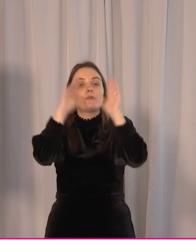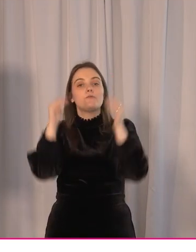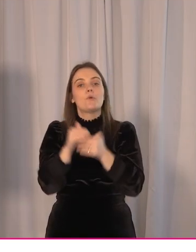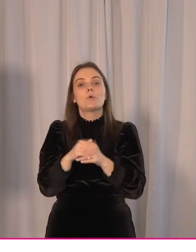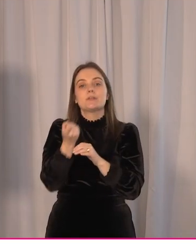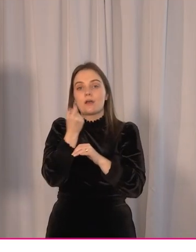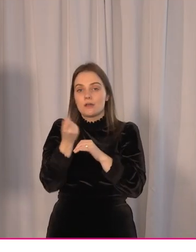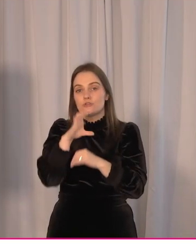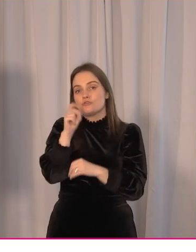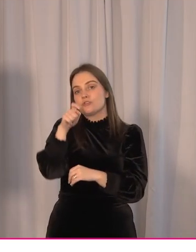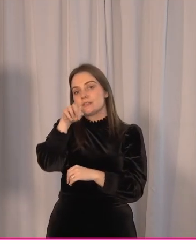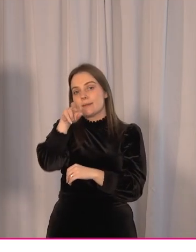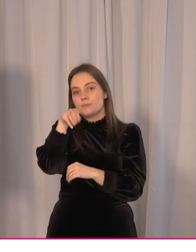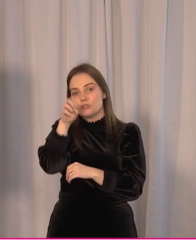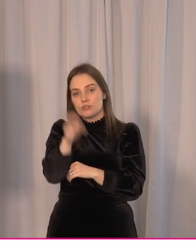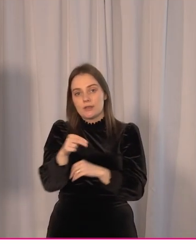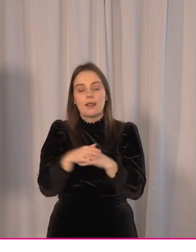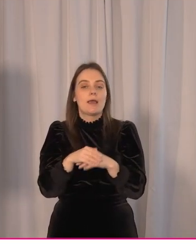contraception and unplanned pregnancy